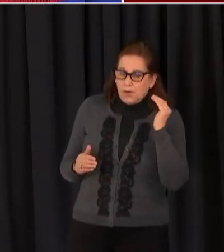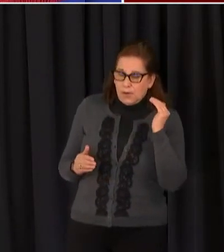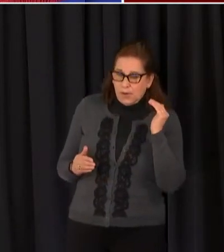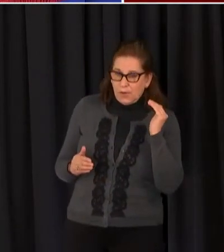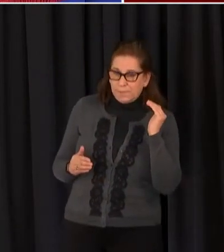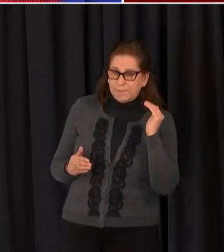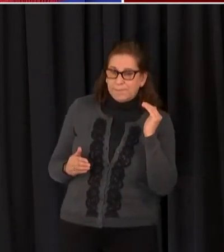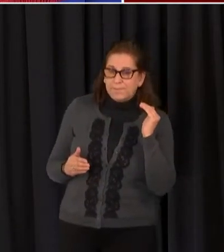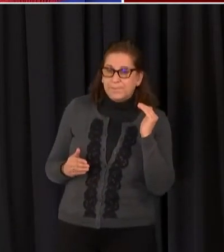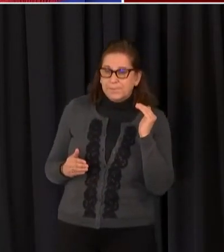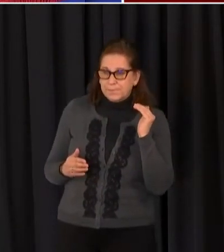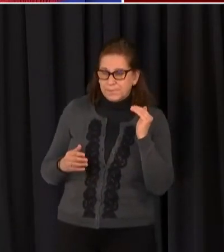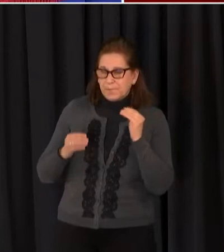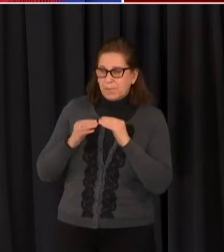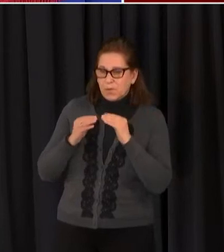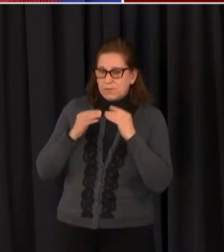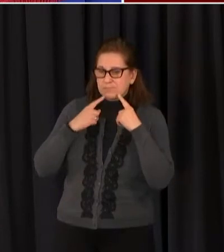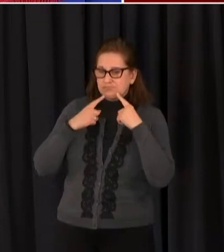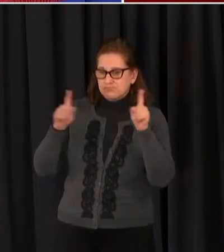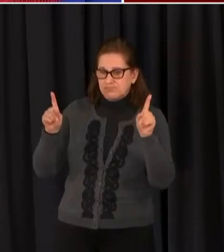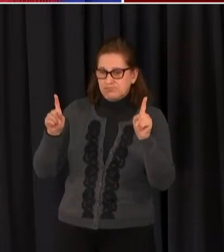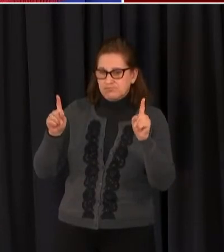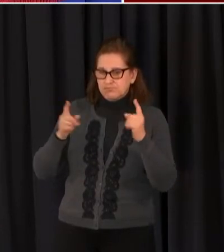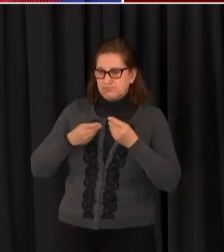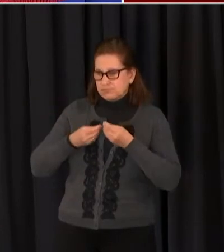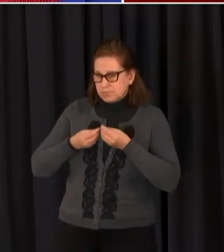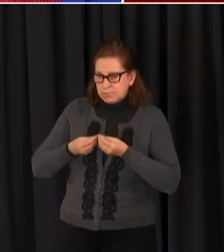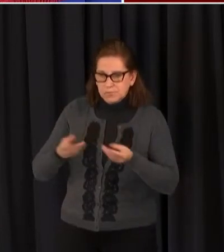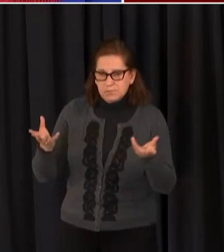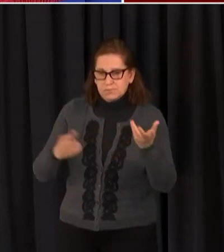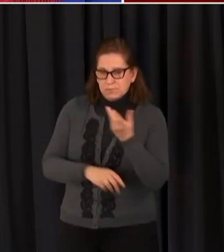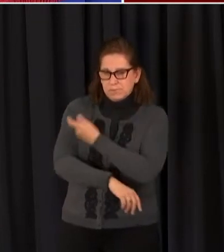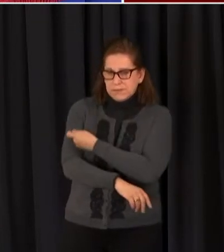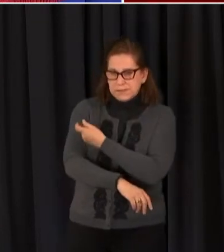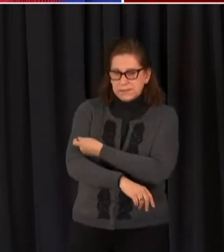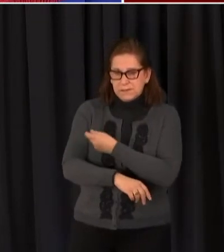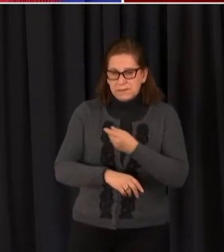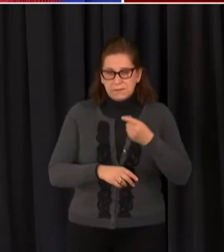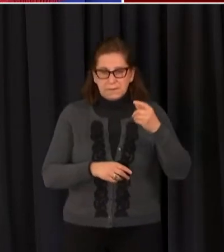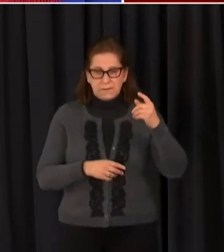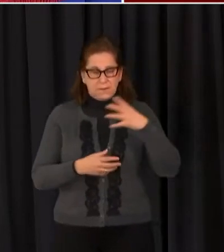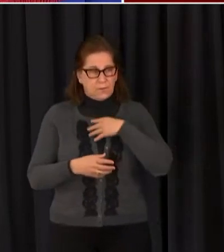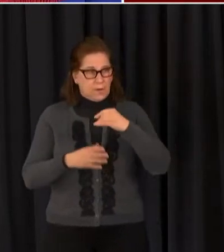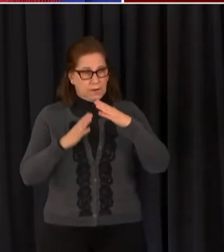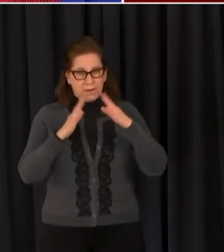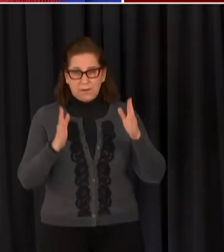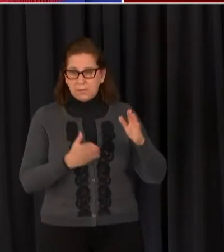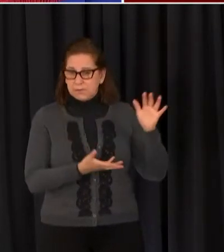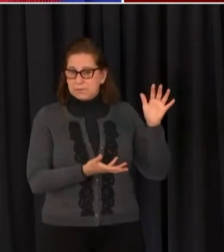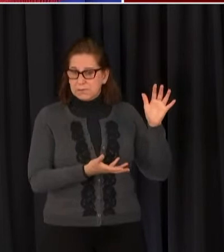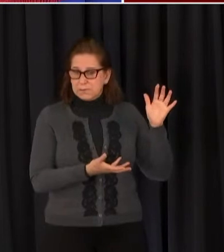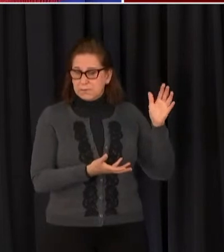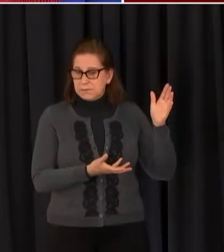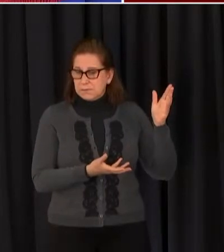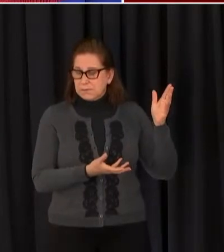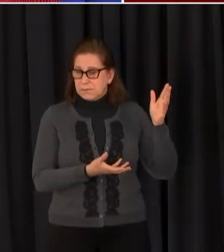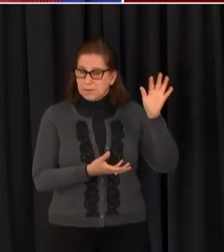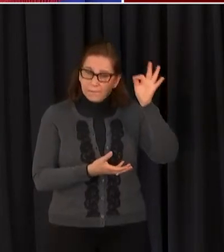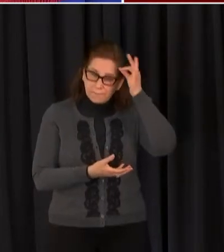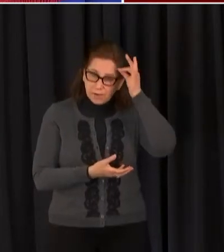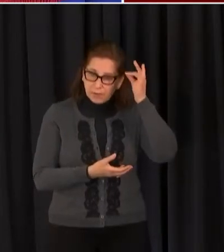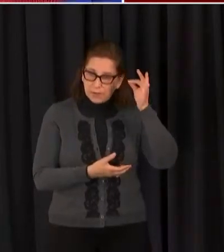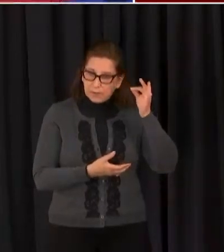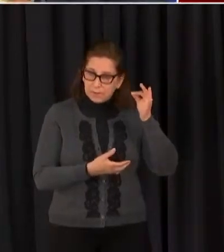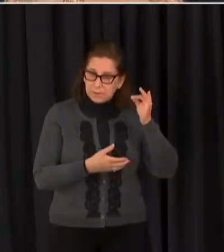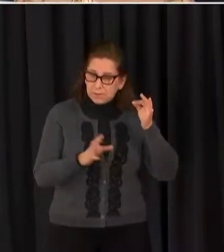more efficient since the administration announced that it would have federal sites, to